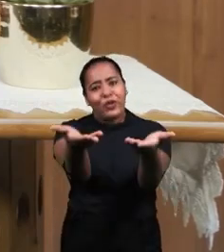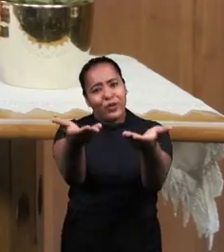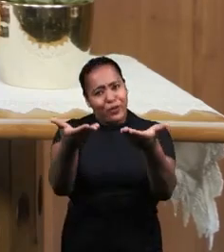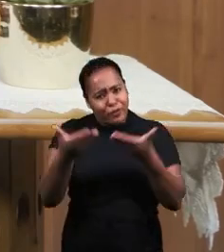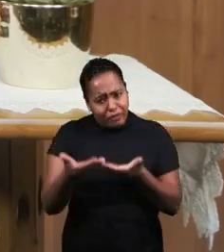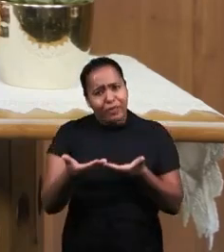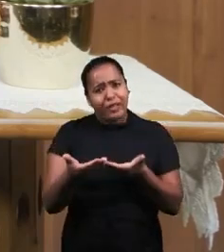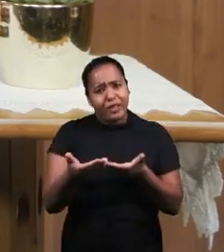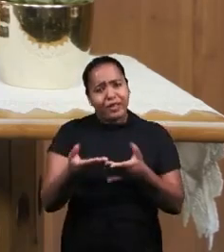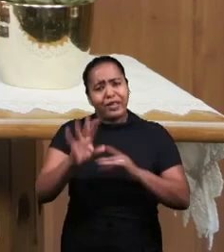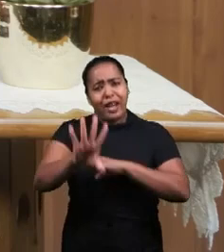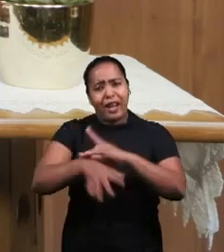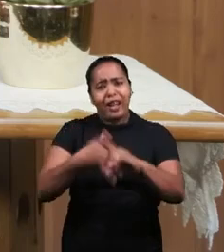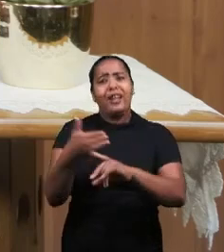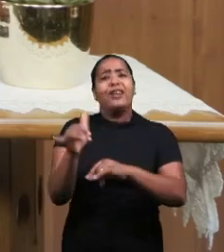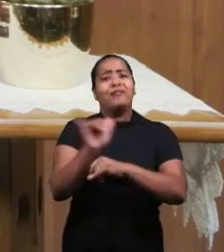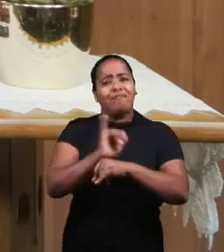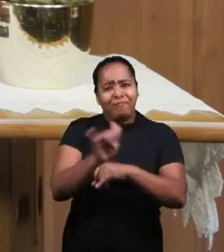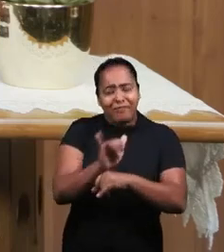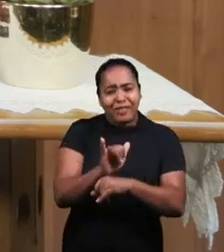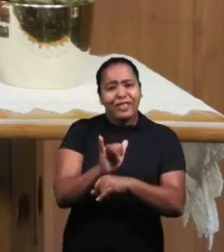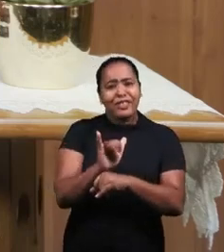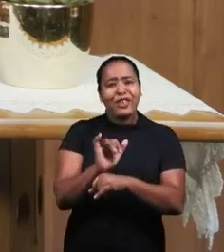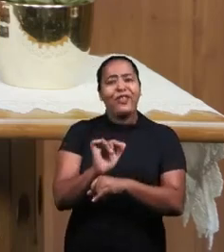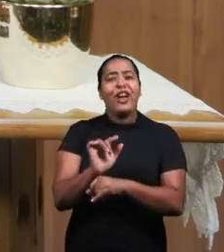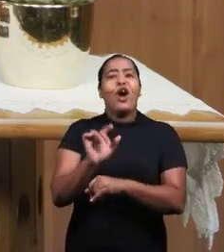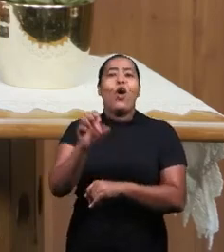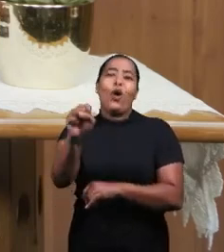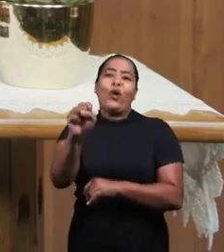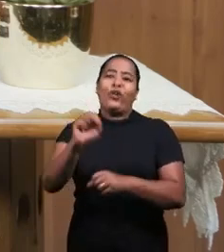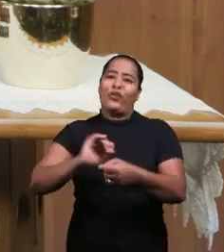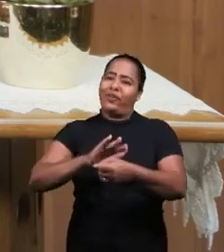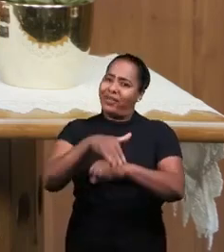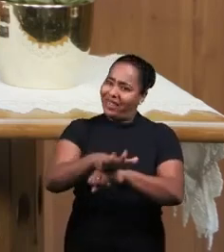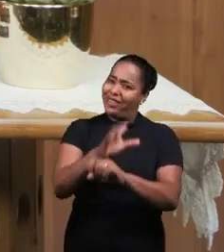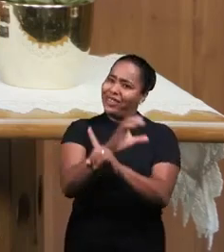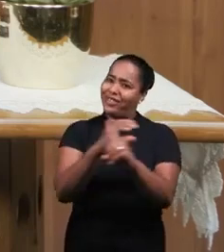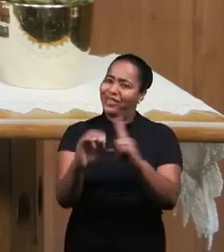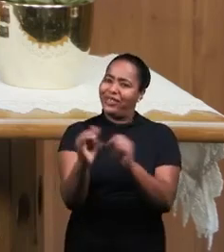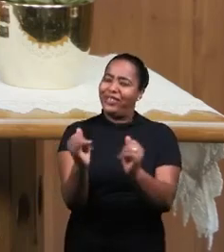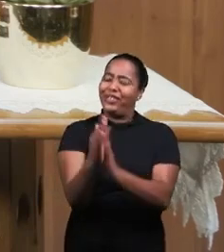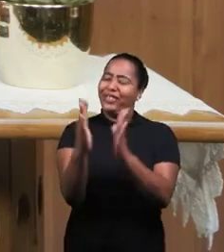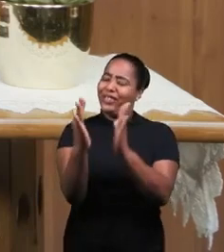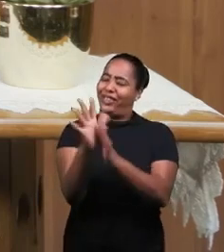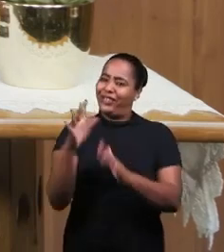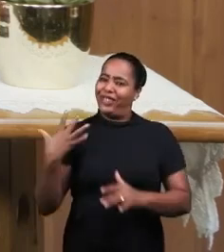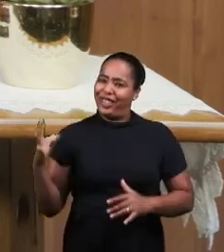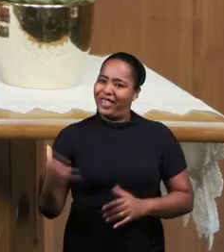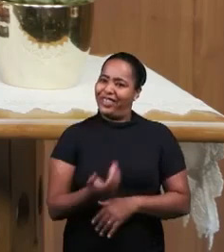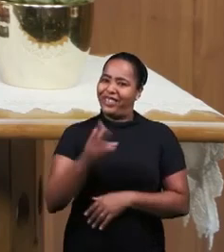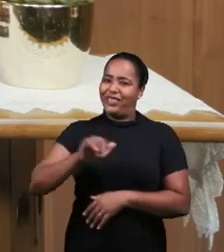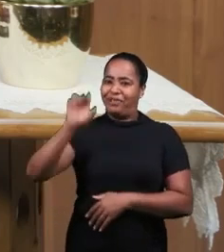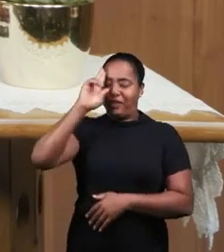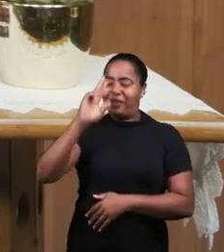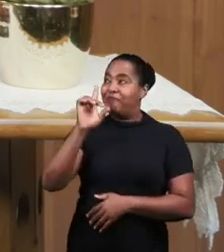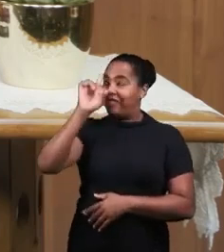you in the same channel right after or later today at 8 p.m.